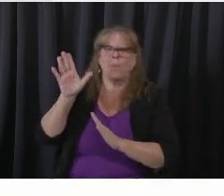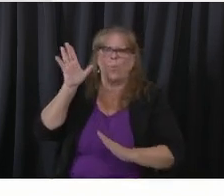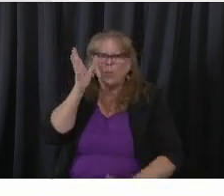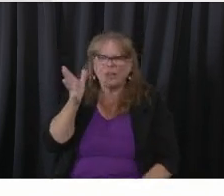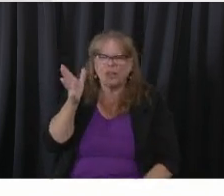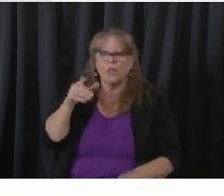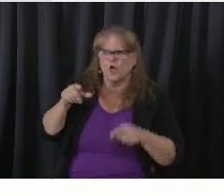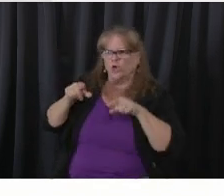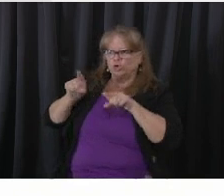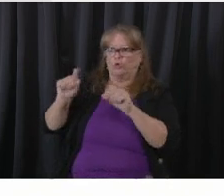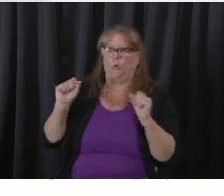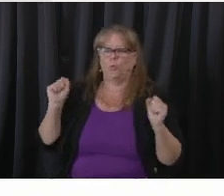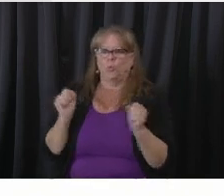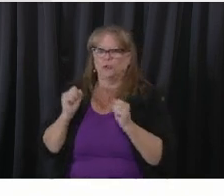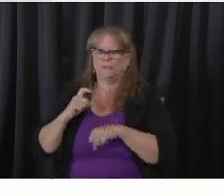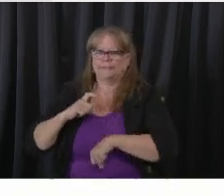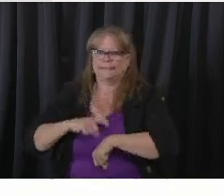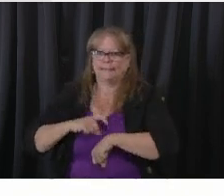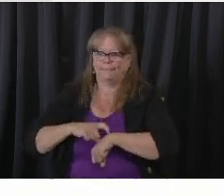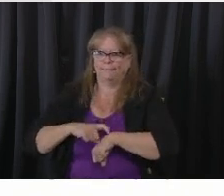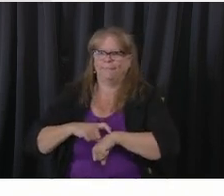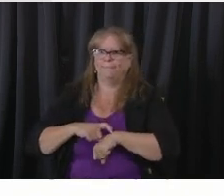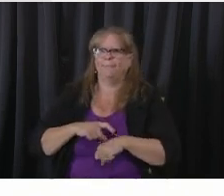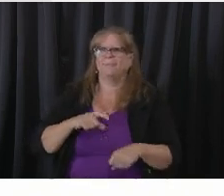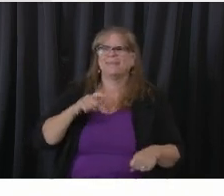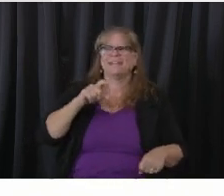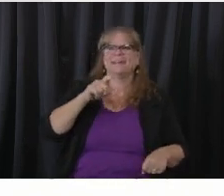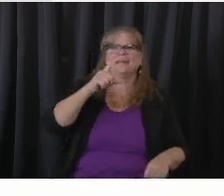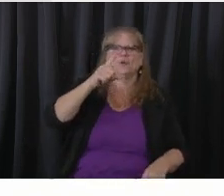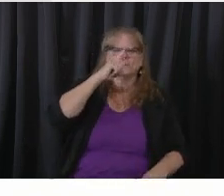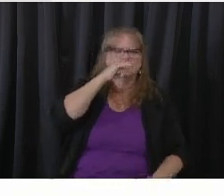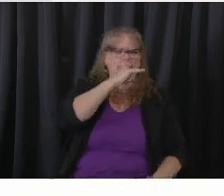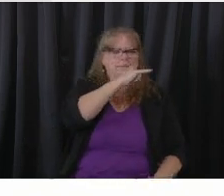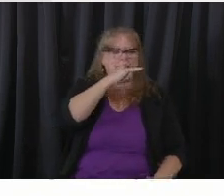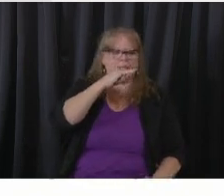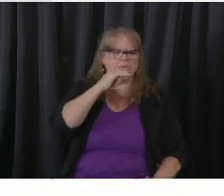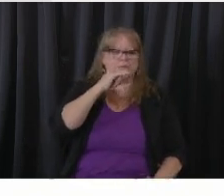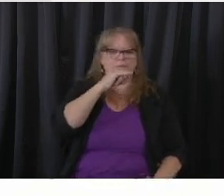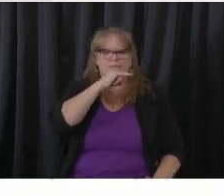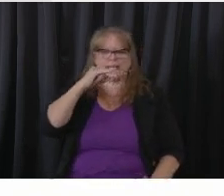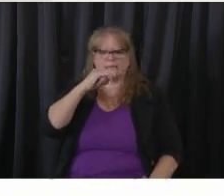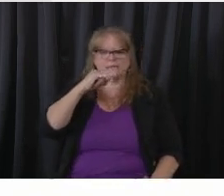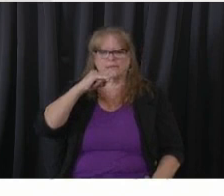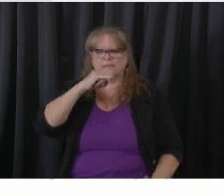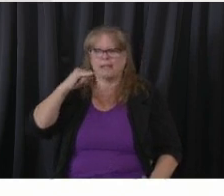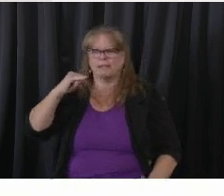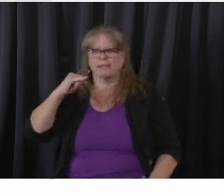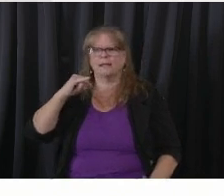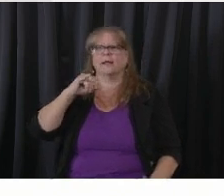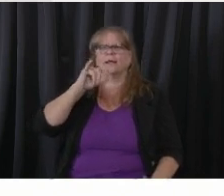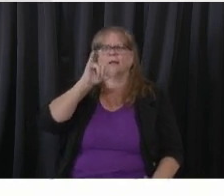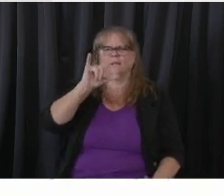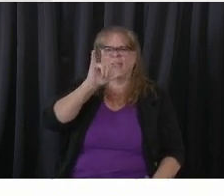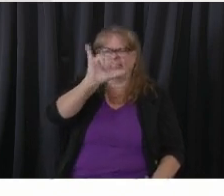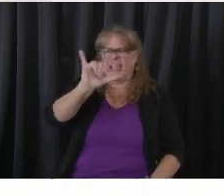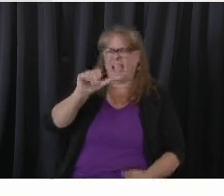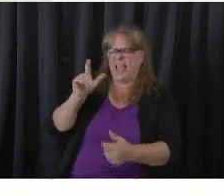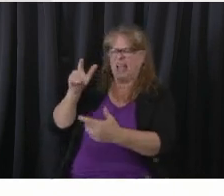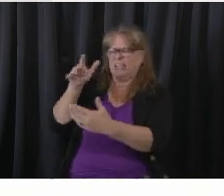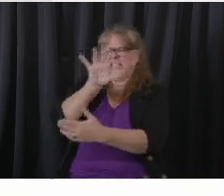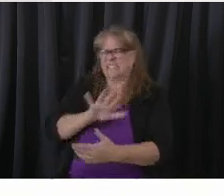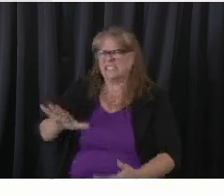could happen around Thanksgiving and around the winter holidays if we see decreased levels of social distancing, just as we did with the 4th of